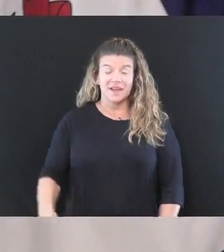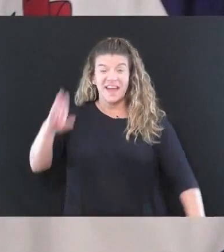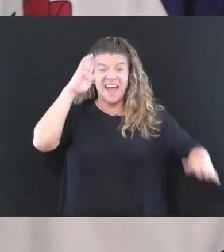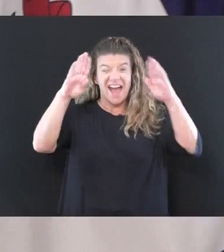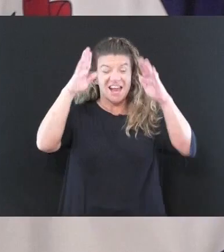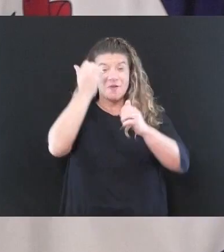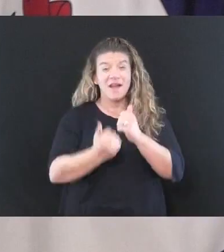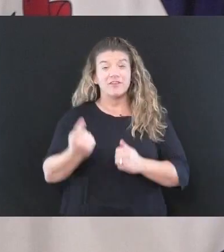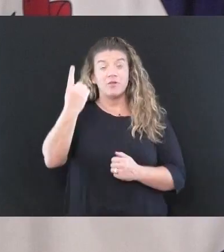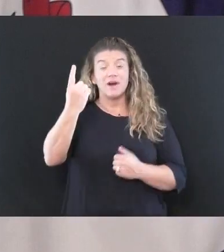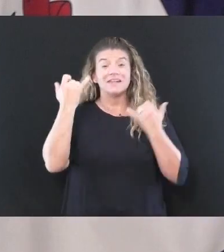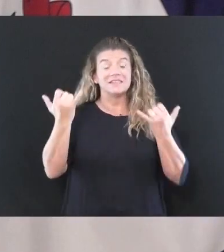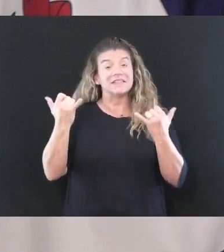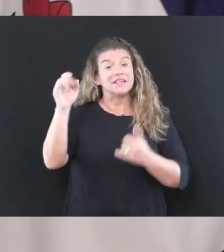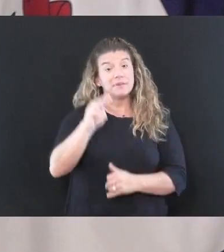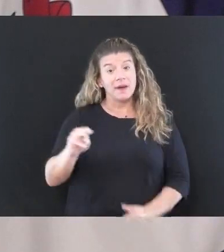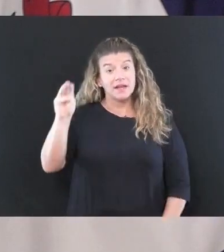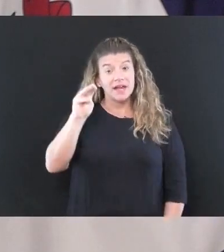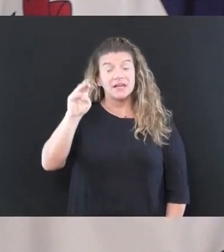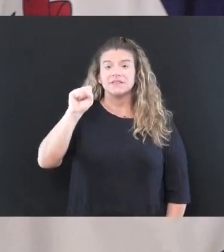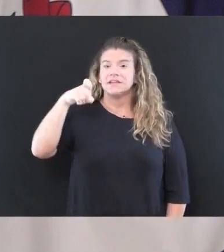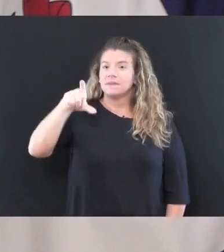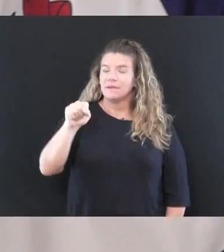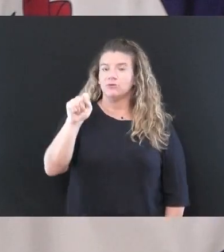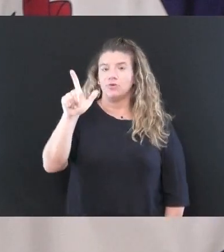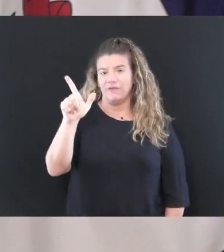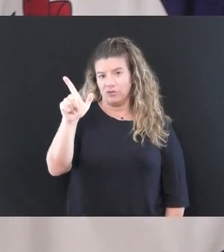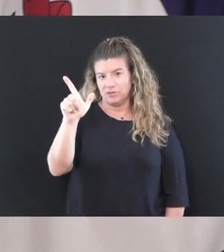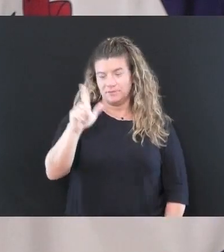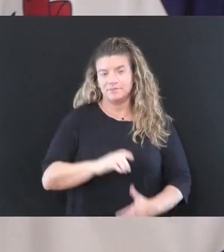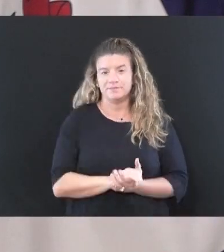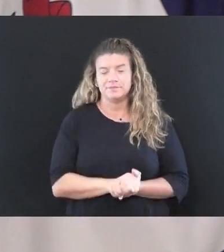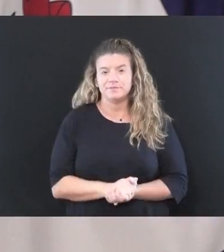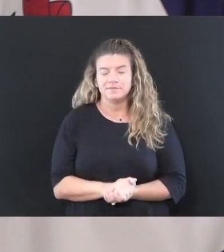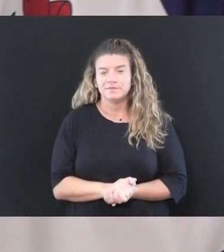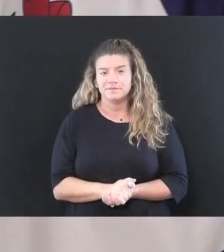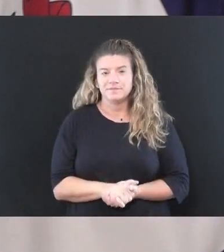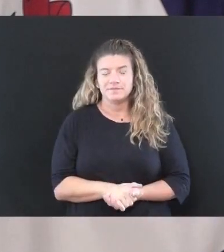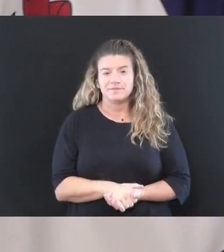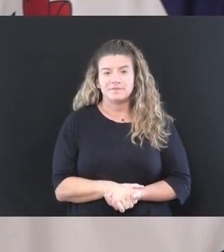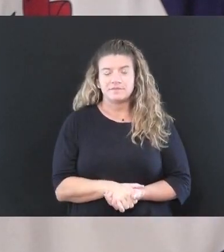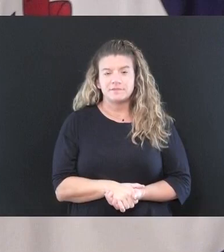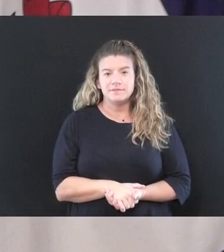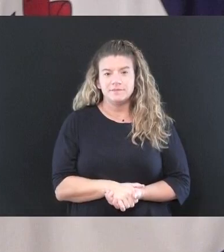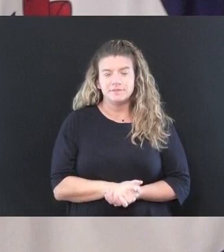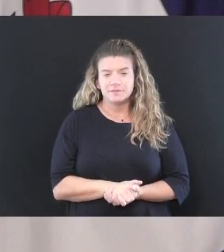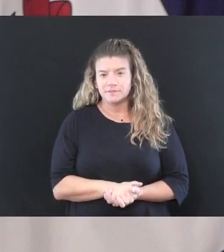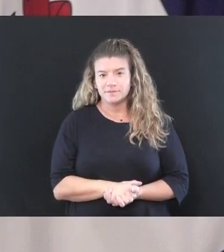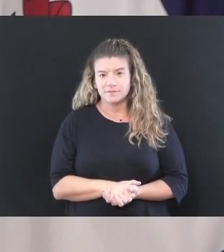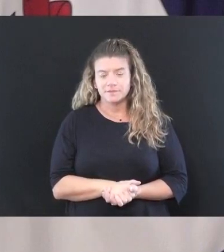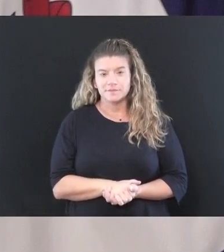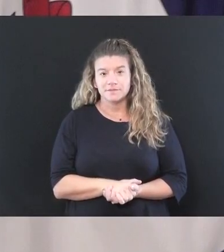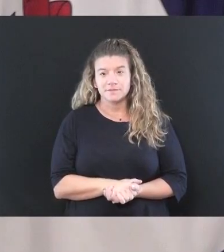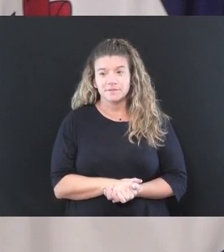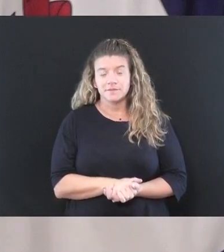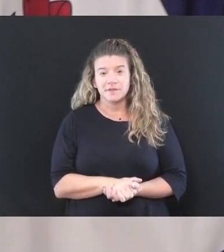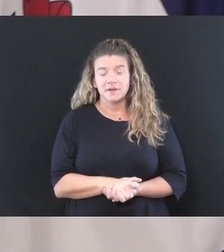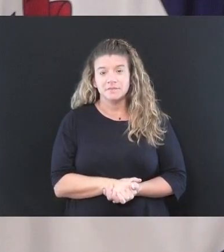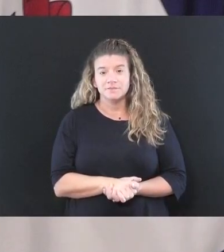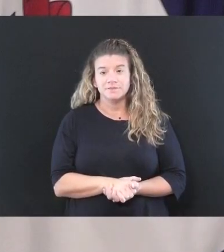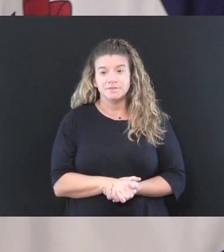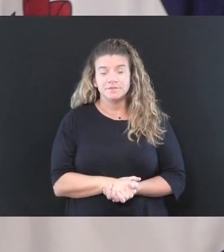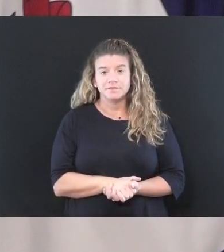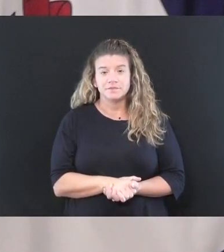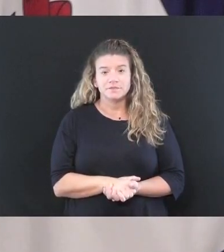Hello, everyone. It's Monday, September the 21st. You know, time seems